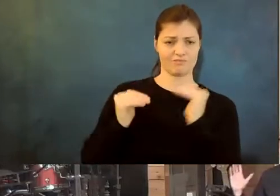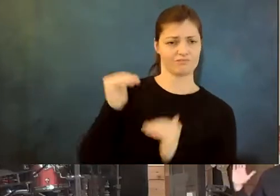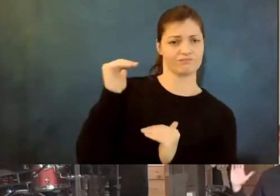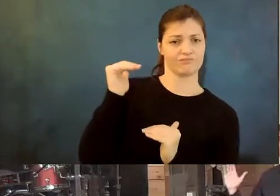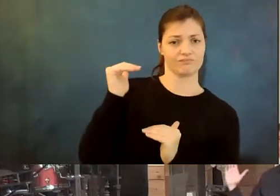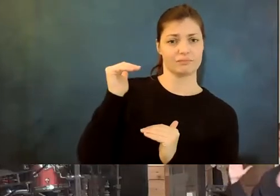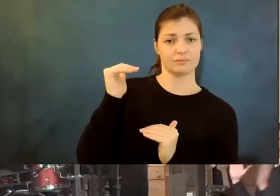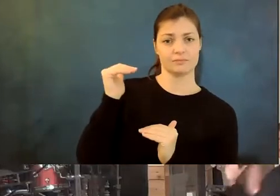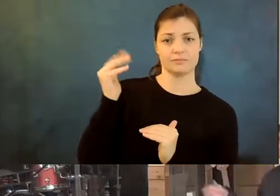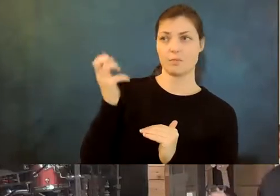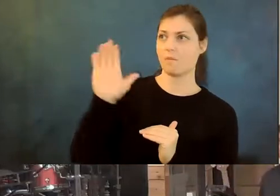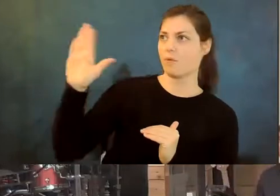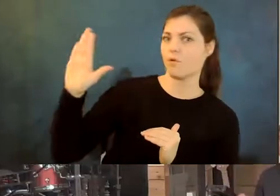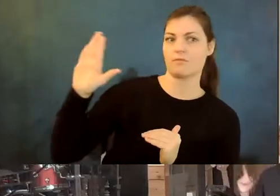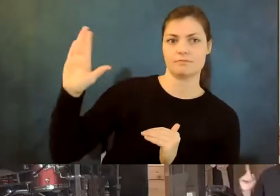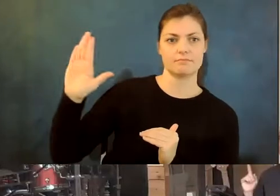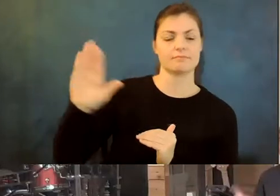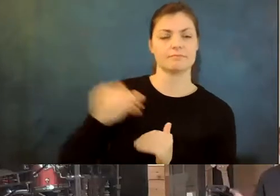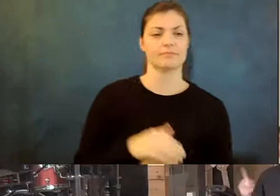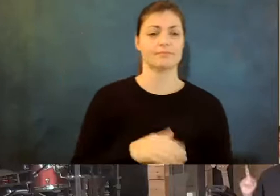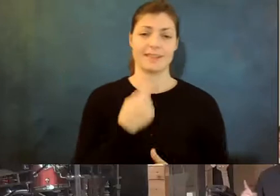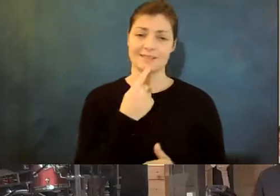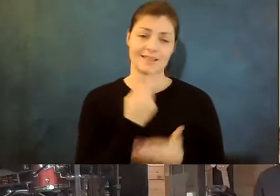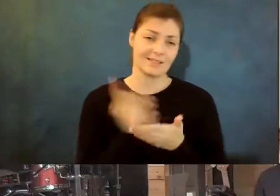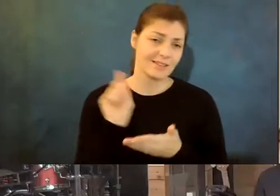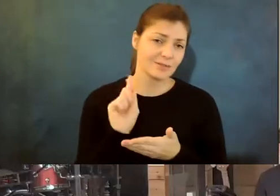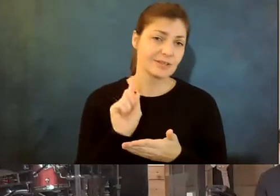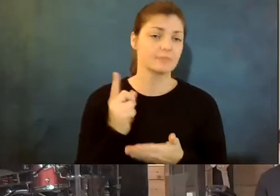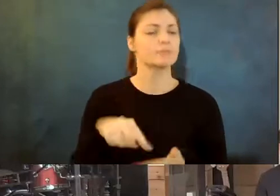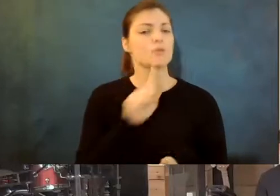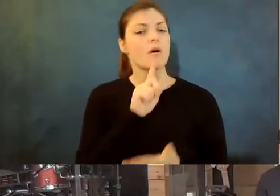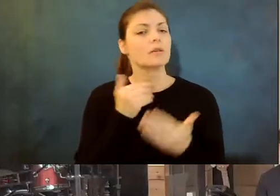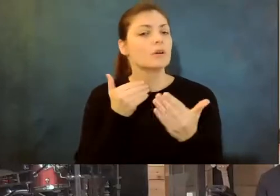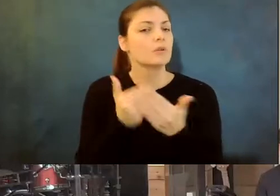said it last week and I'll say it again at least a couple times. You are as close to God as you want to be.